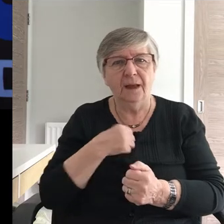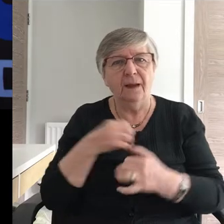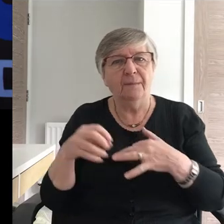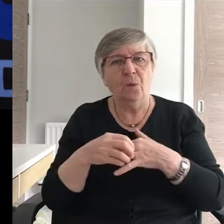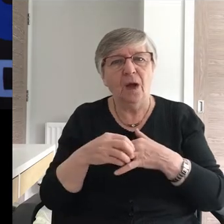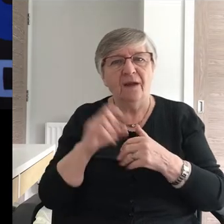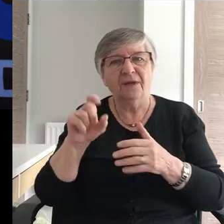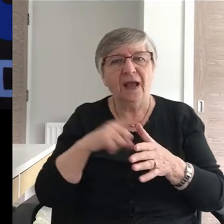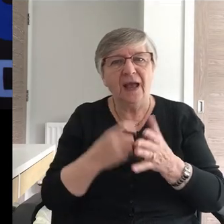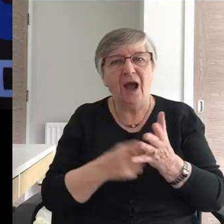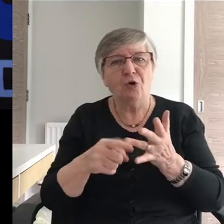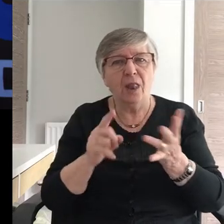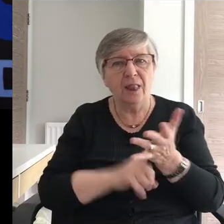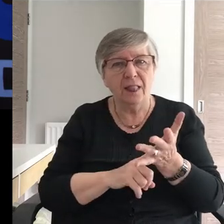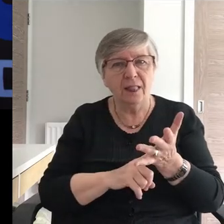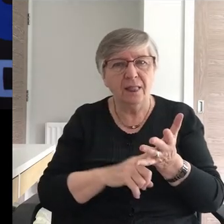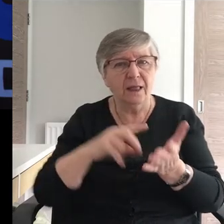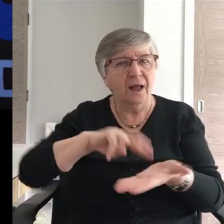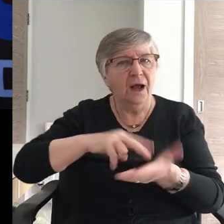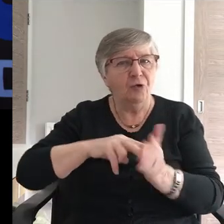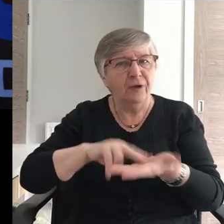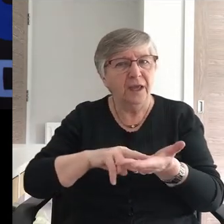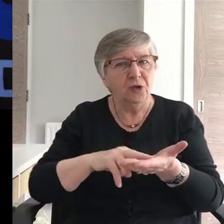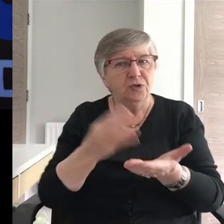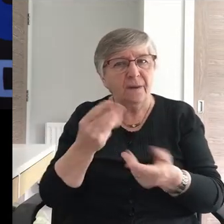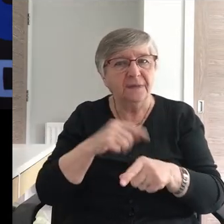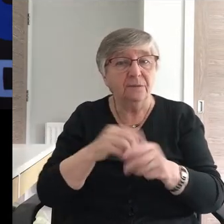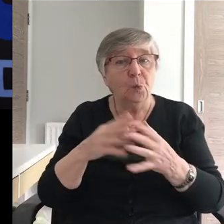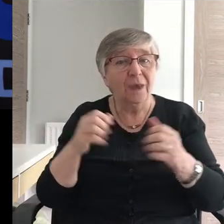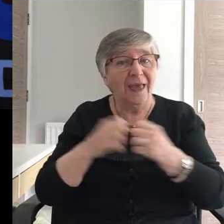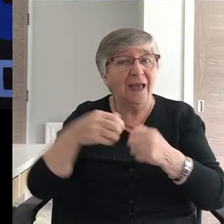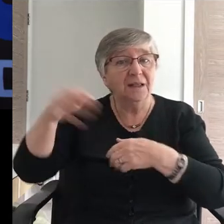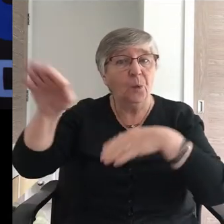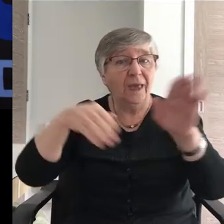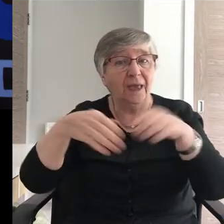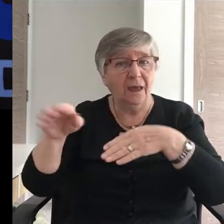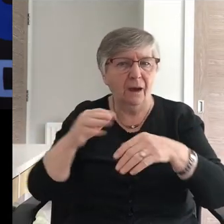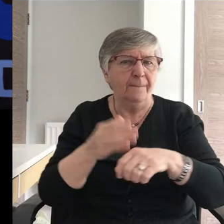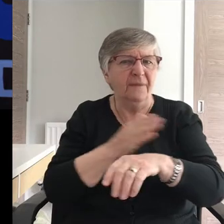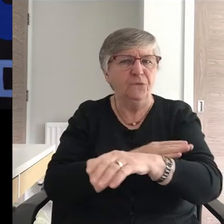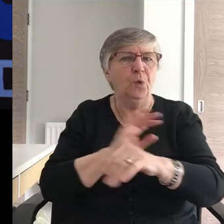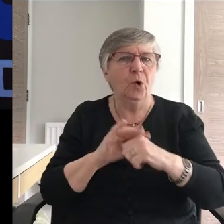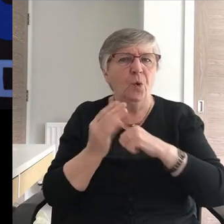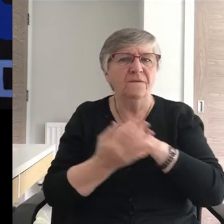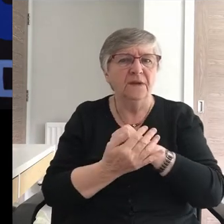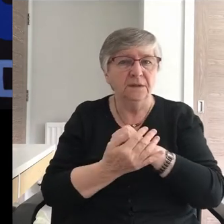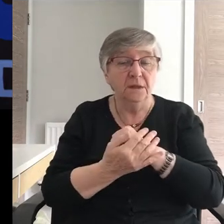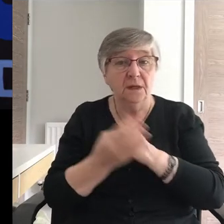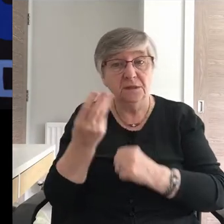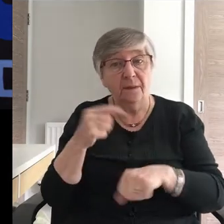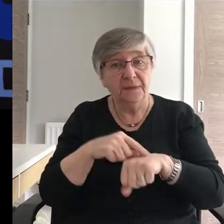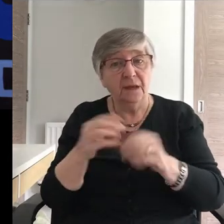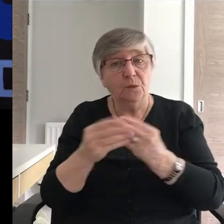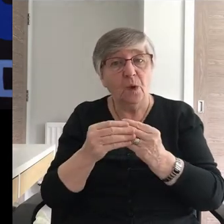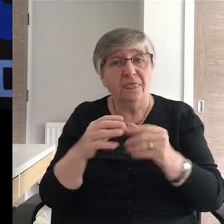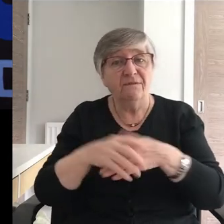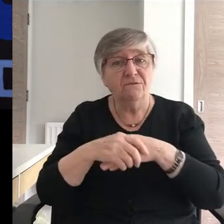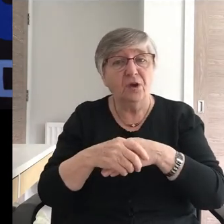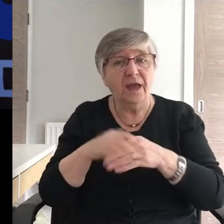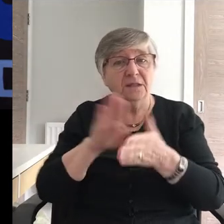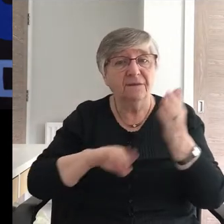My wife, Carol, arranged occasional weekends away for us before COVID, often with our friends from